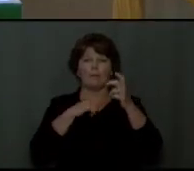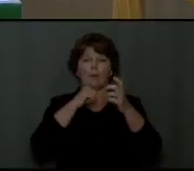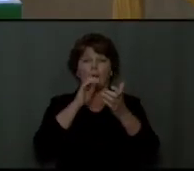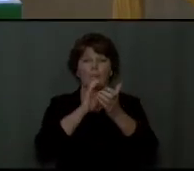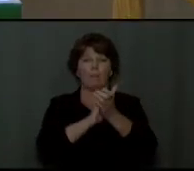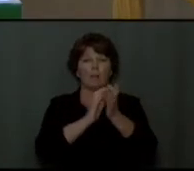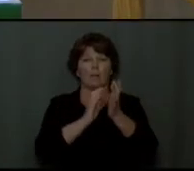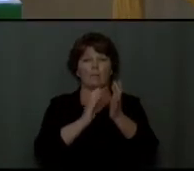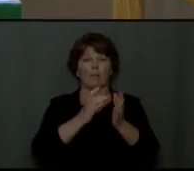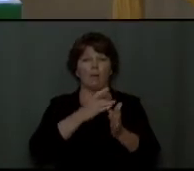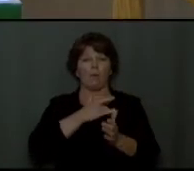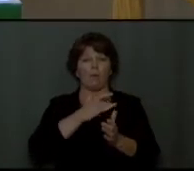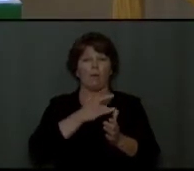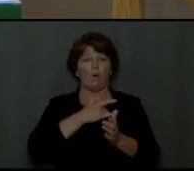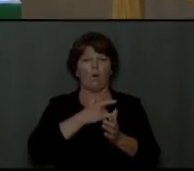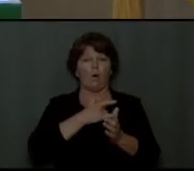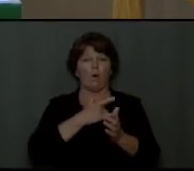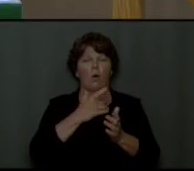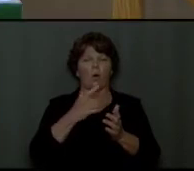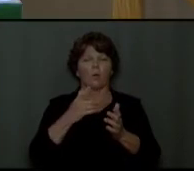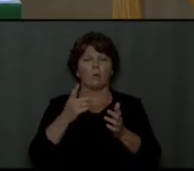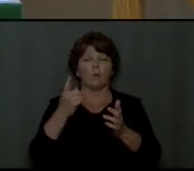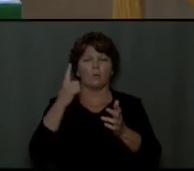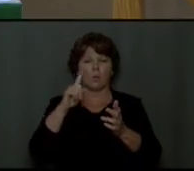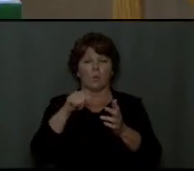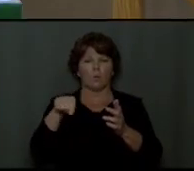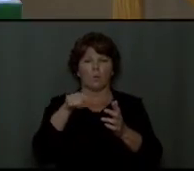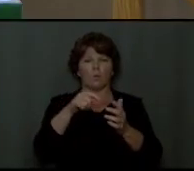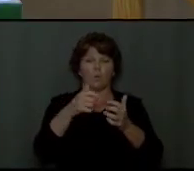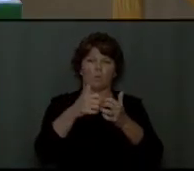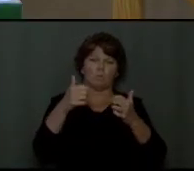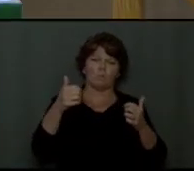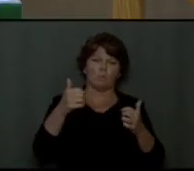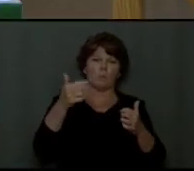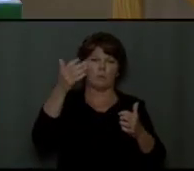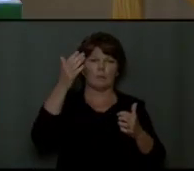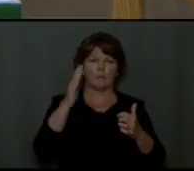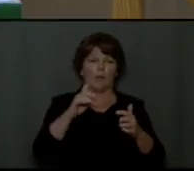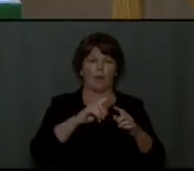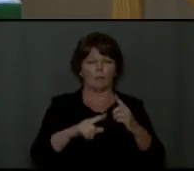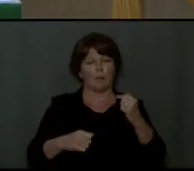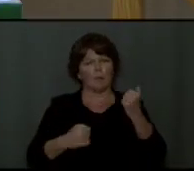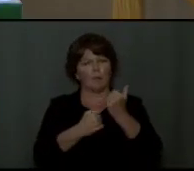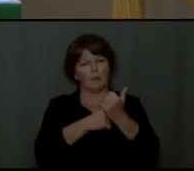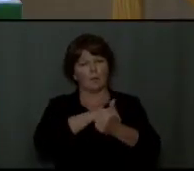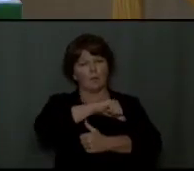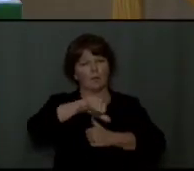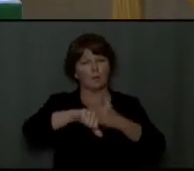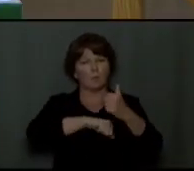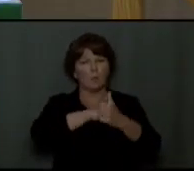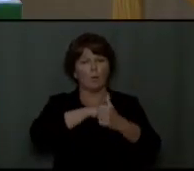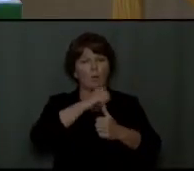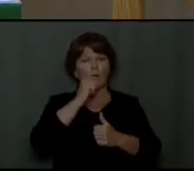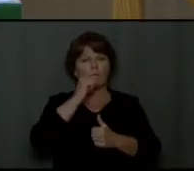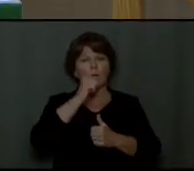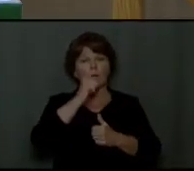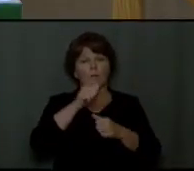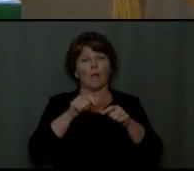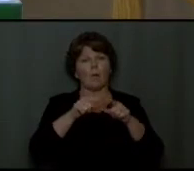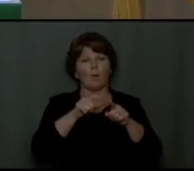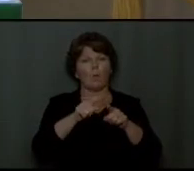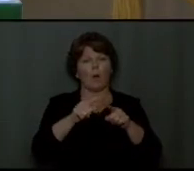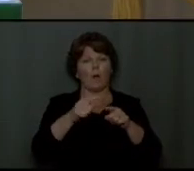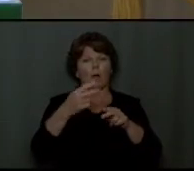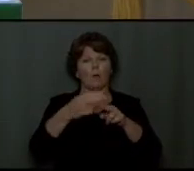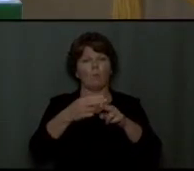heart, leading you to fall away from the living God. But exhort one another every day, as long as it is